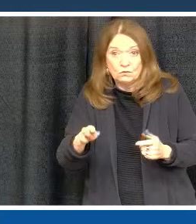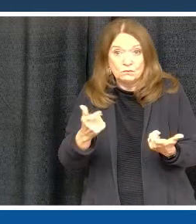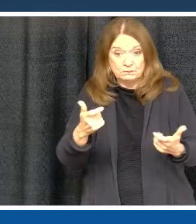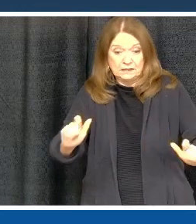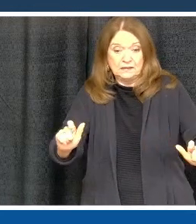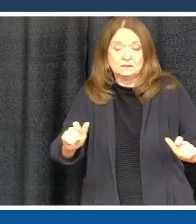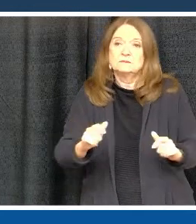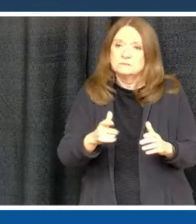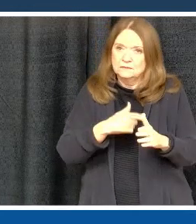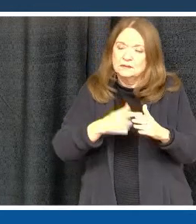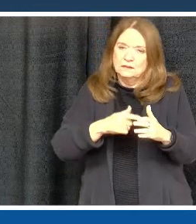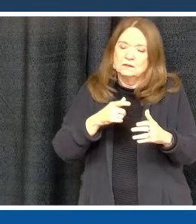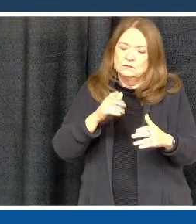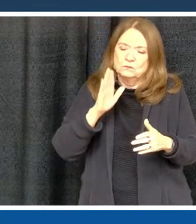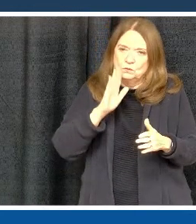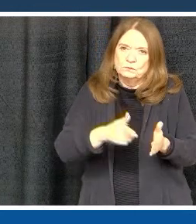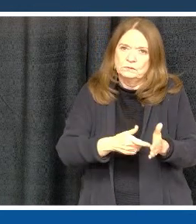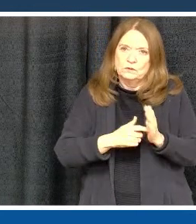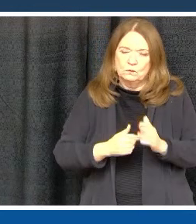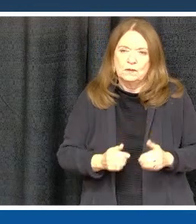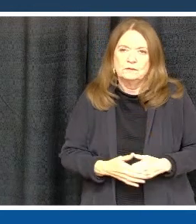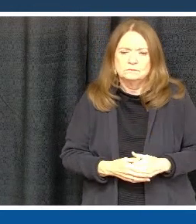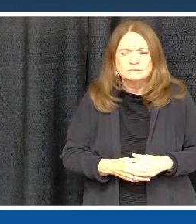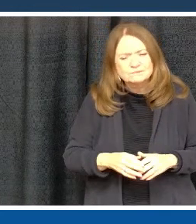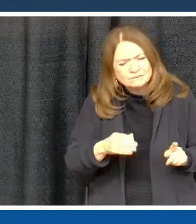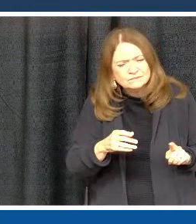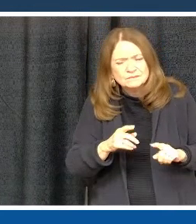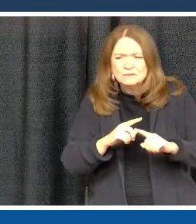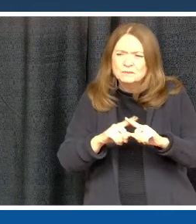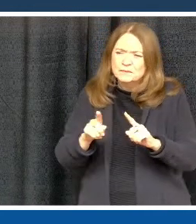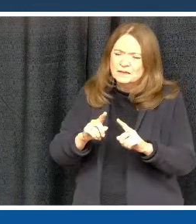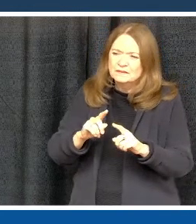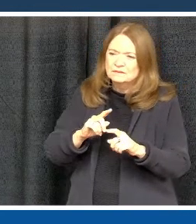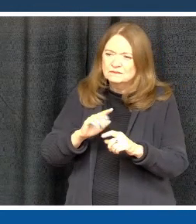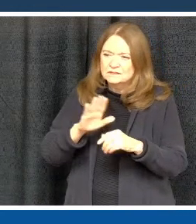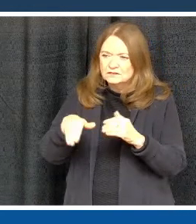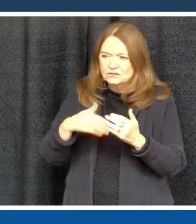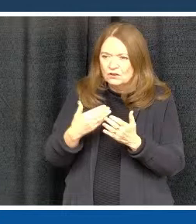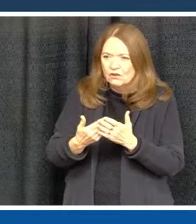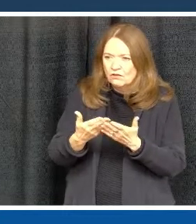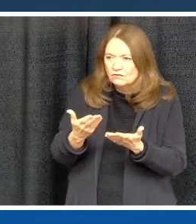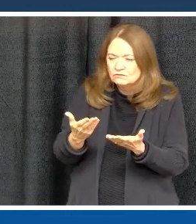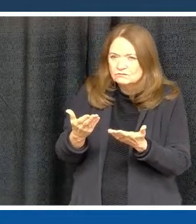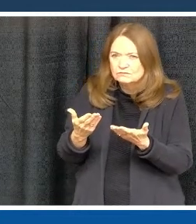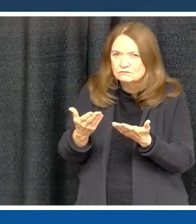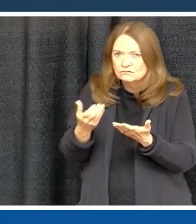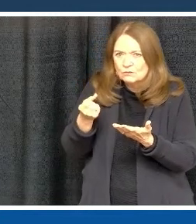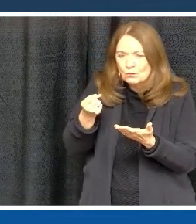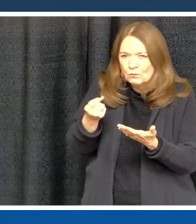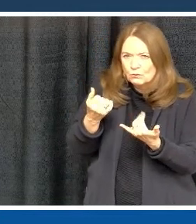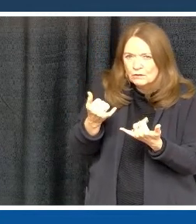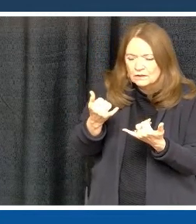traffic study at this time. But it's all one owner right now. 2 parcels, 1 owner.